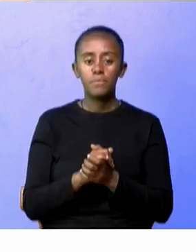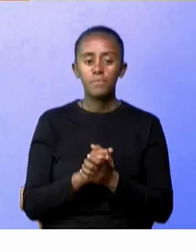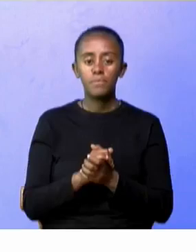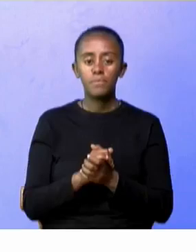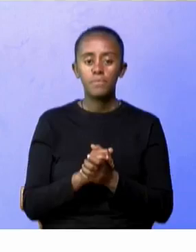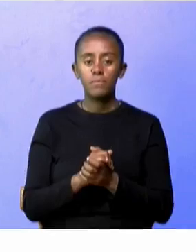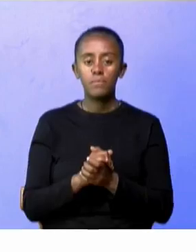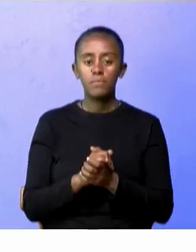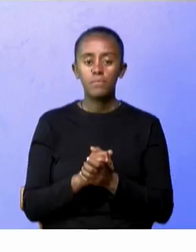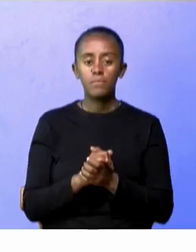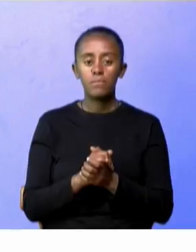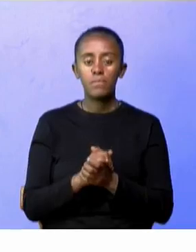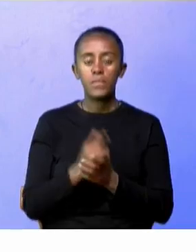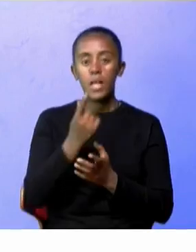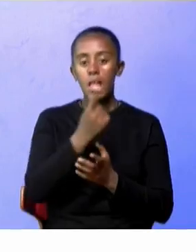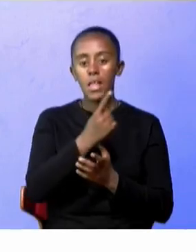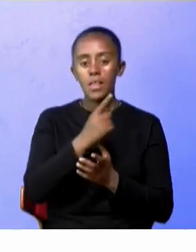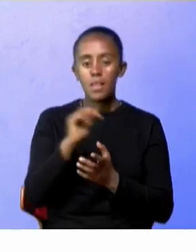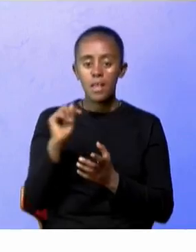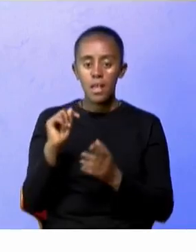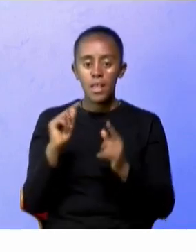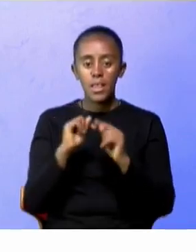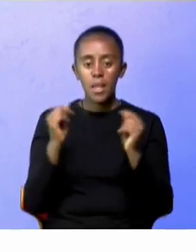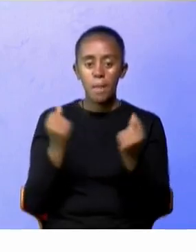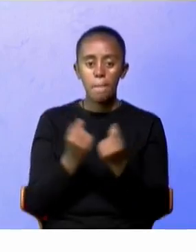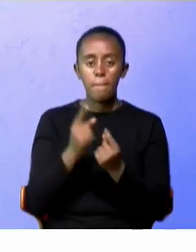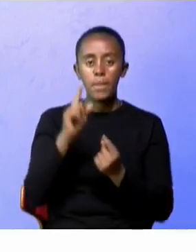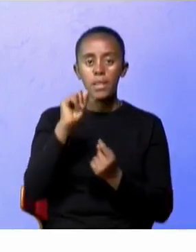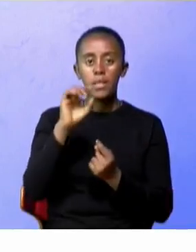Number two, the team